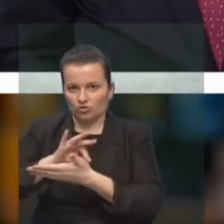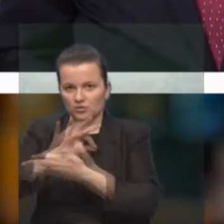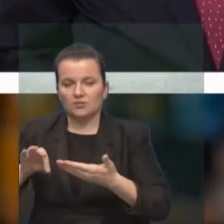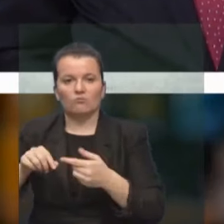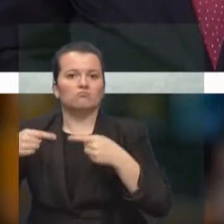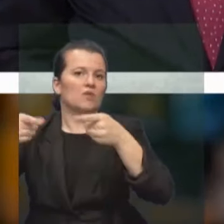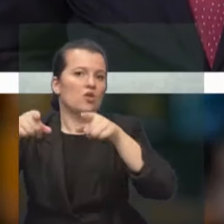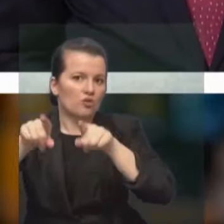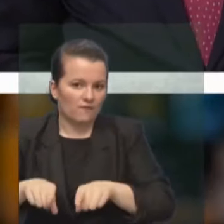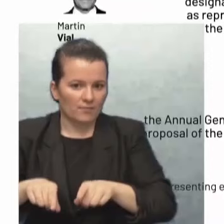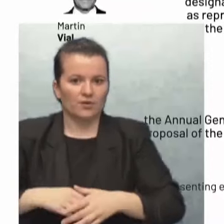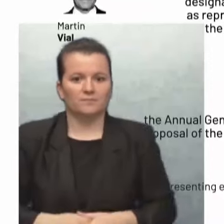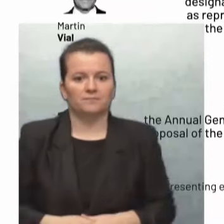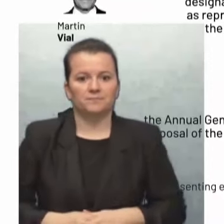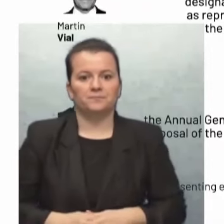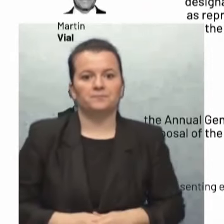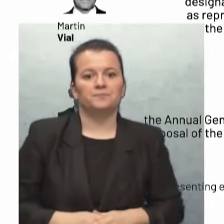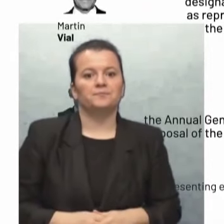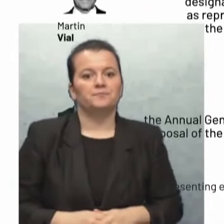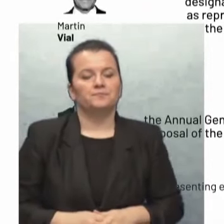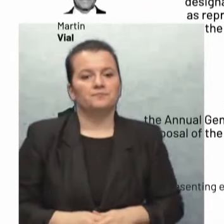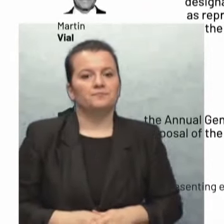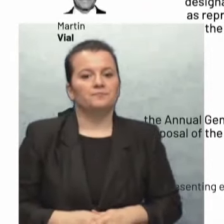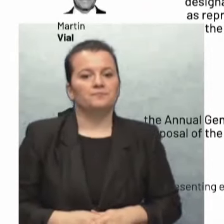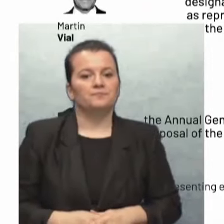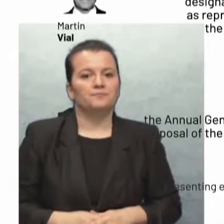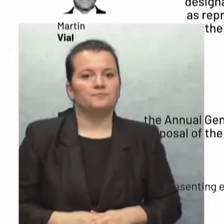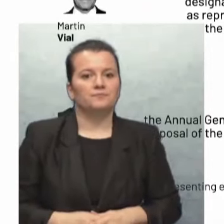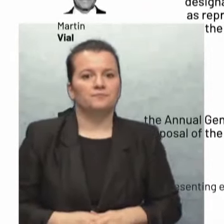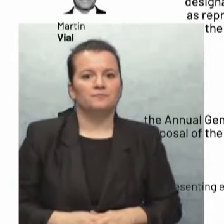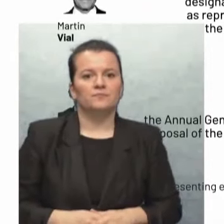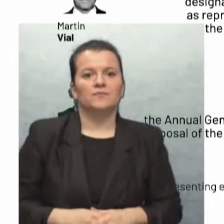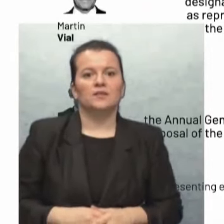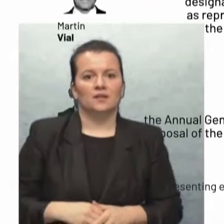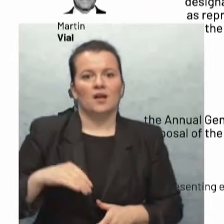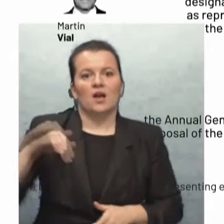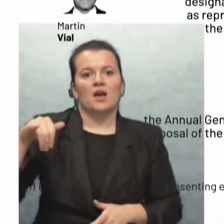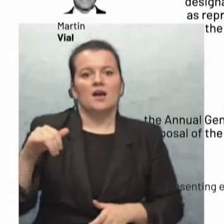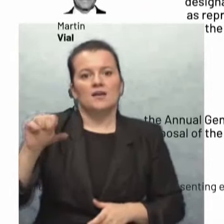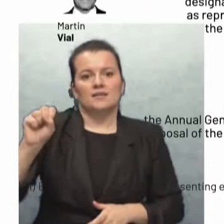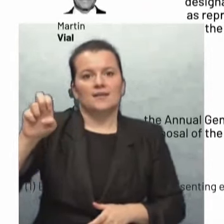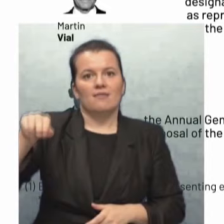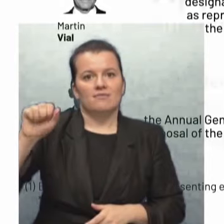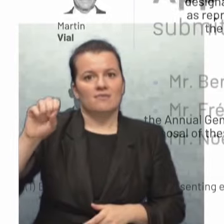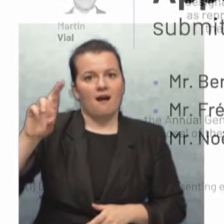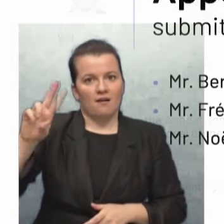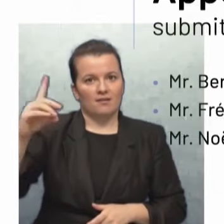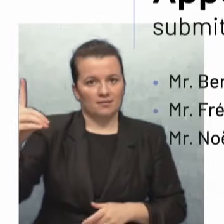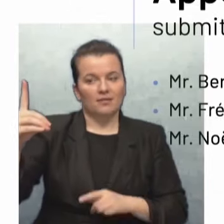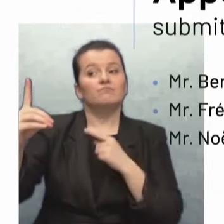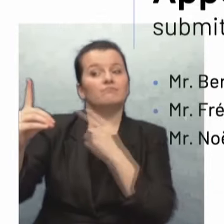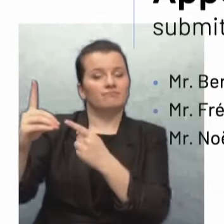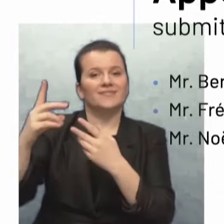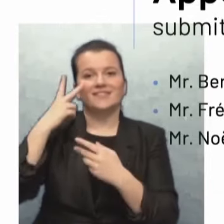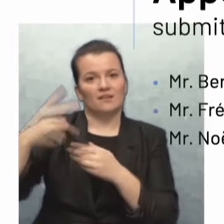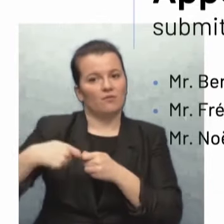Mr. Barra, Mr. Gentil, and Mr. Persson renewed for a person of for a period of 4 years until, that is, end of